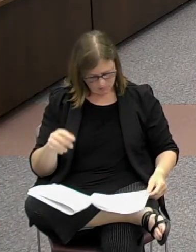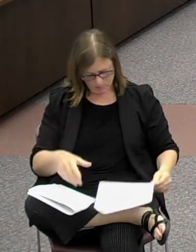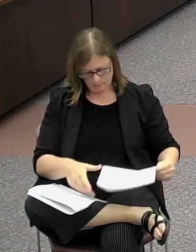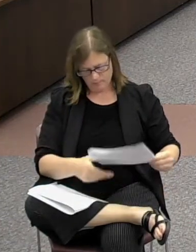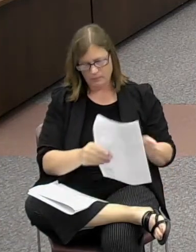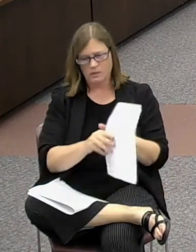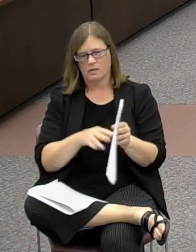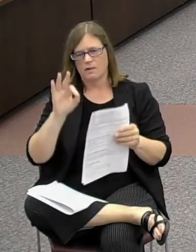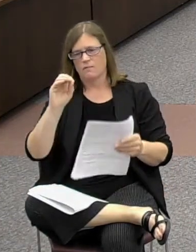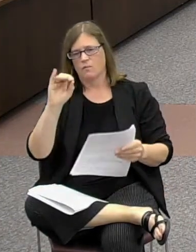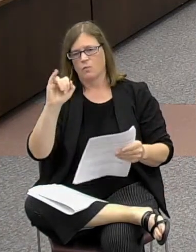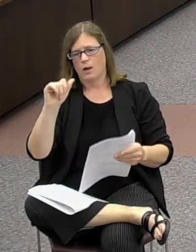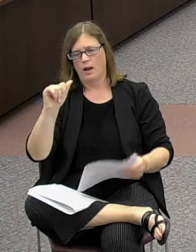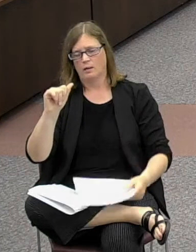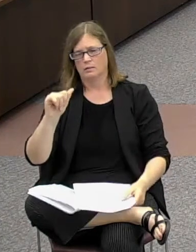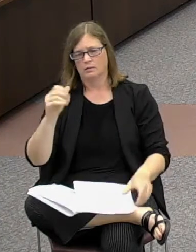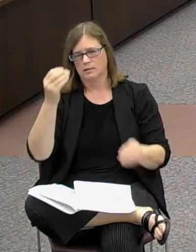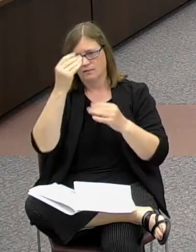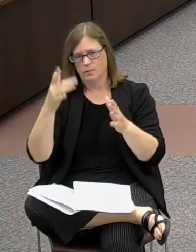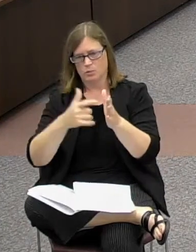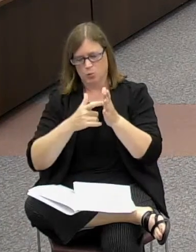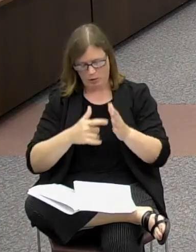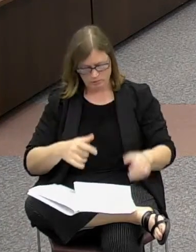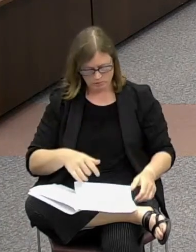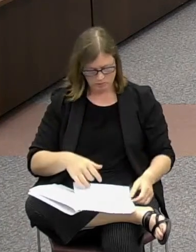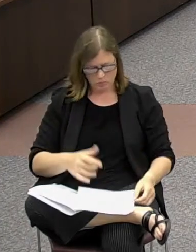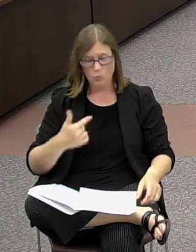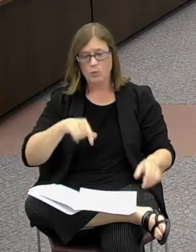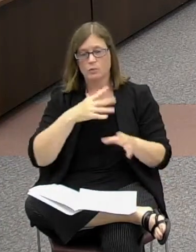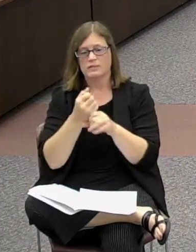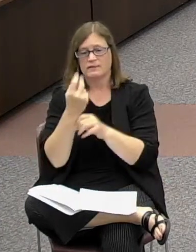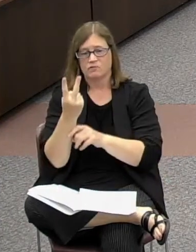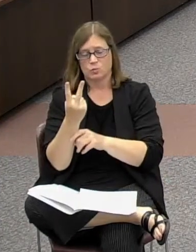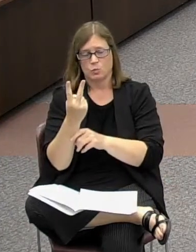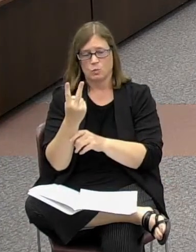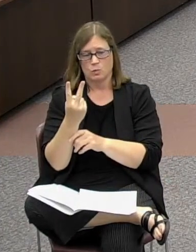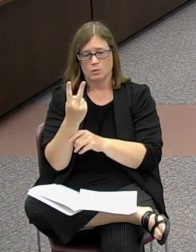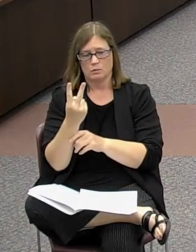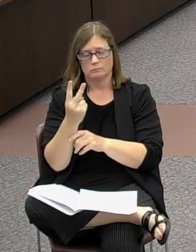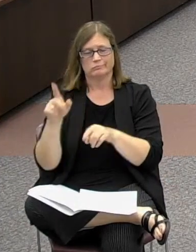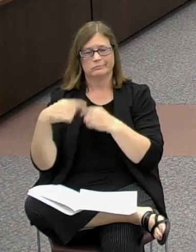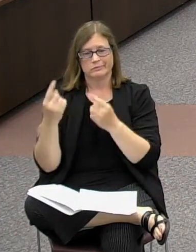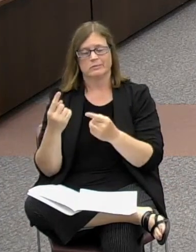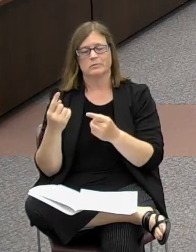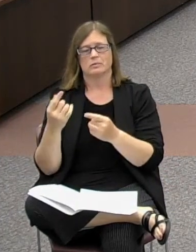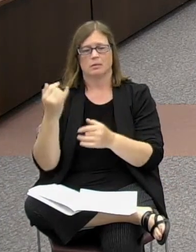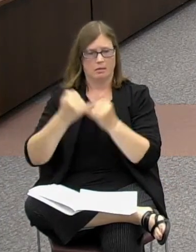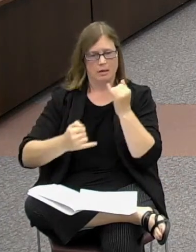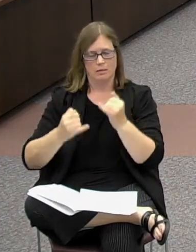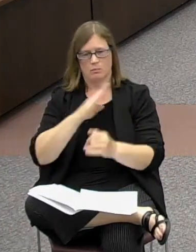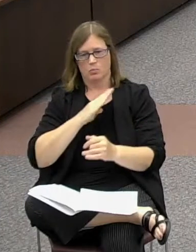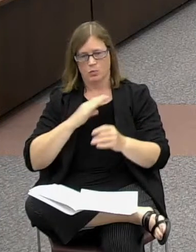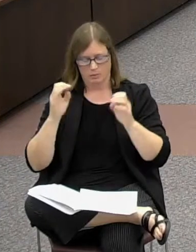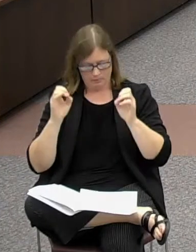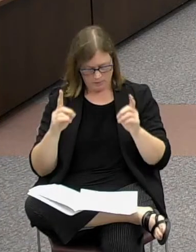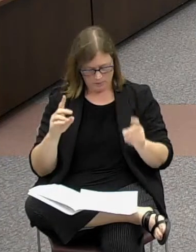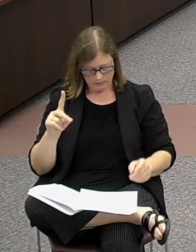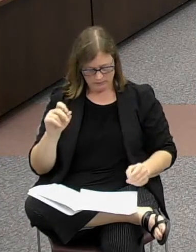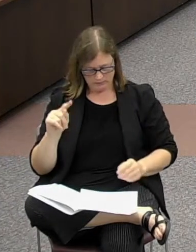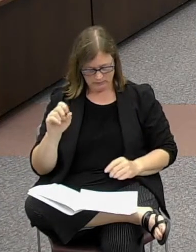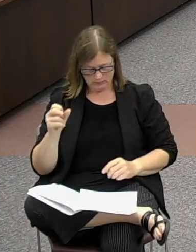requests. We've received two Freedom of Information requests since the last board meeting. We have Everlane Dotson,